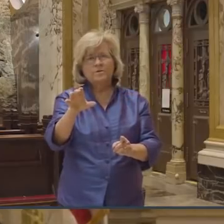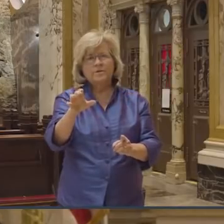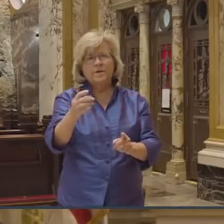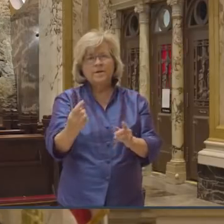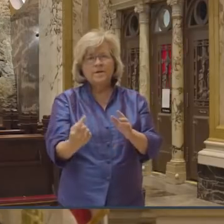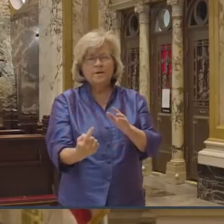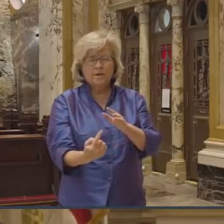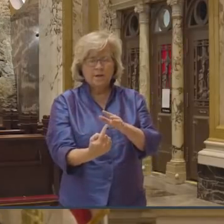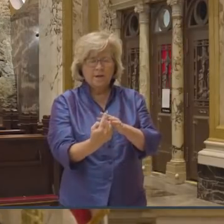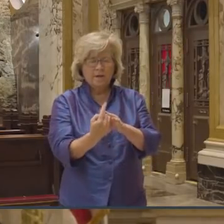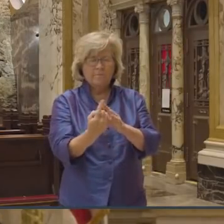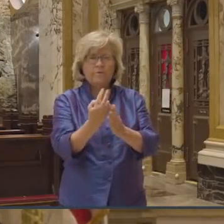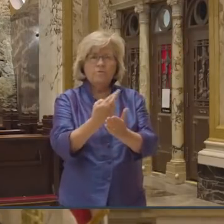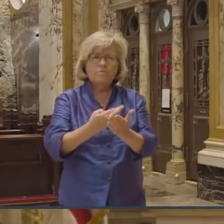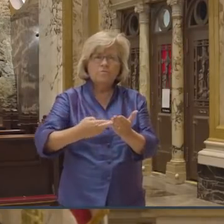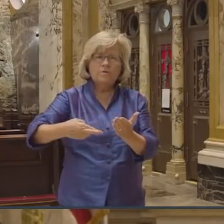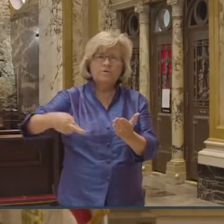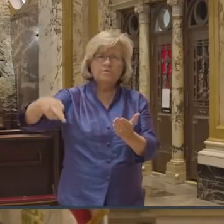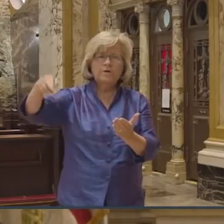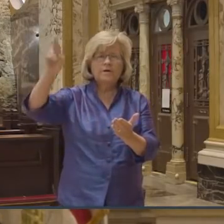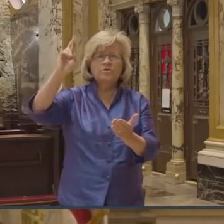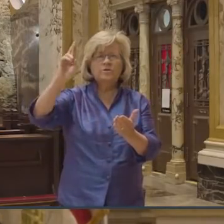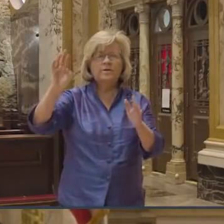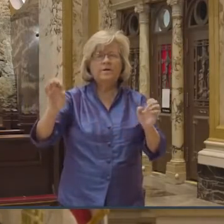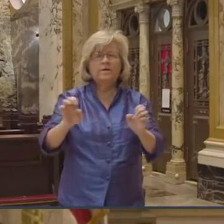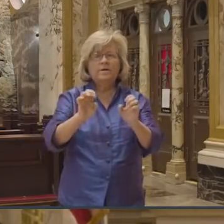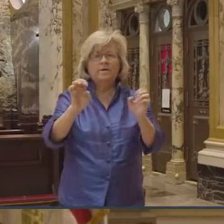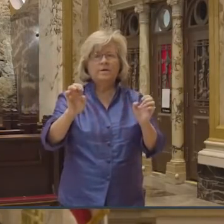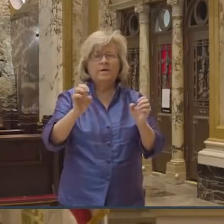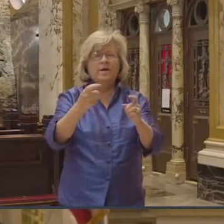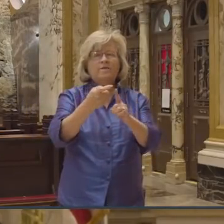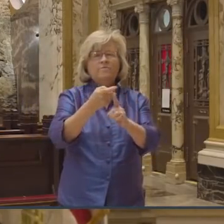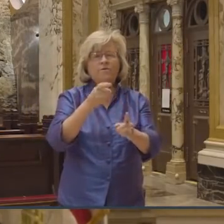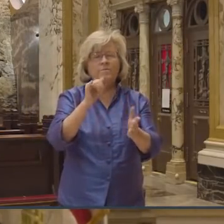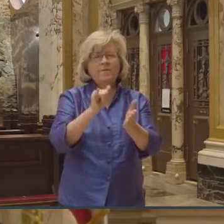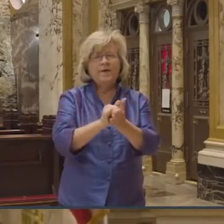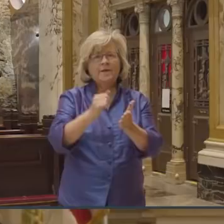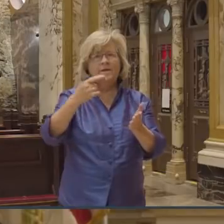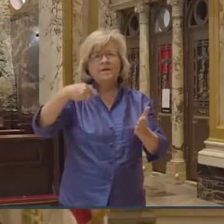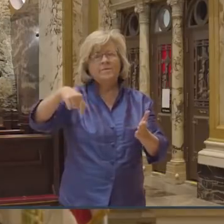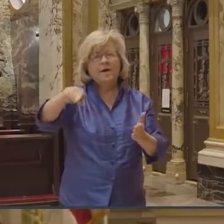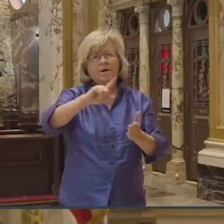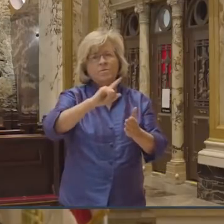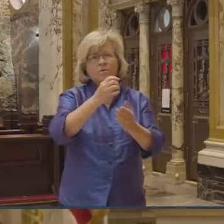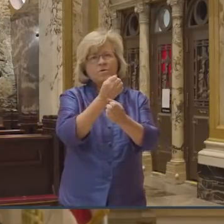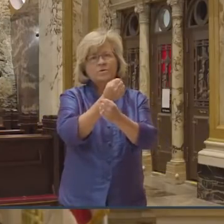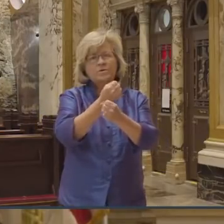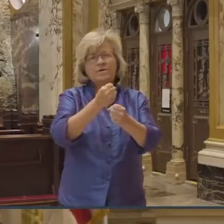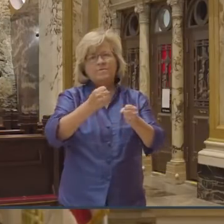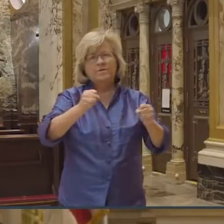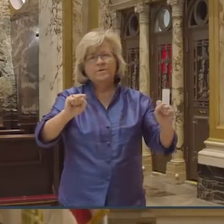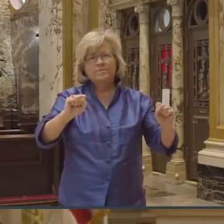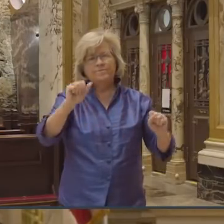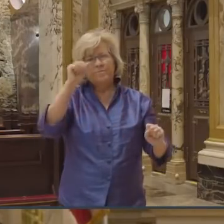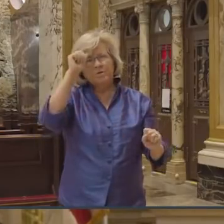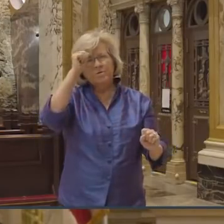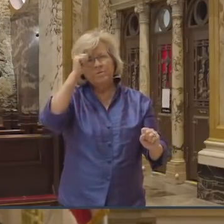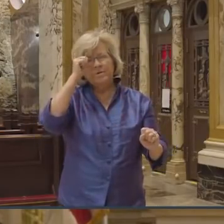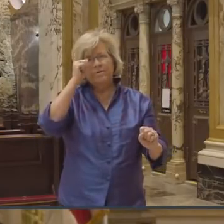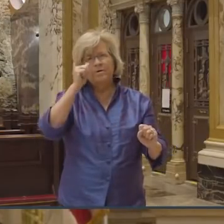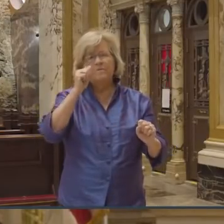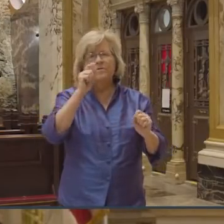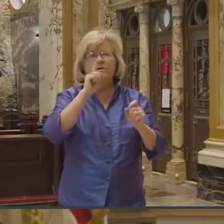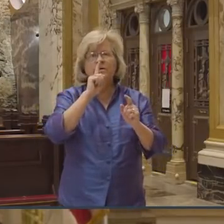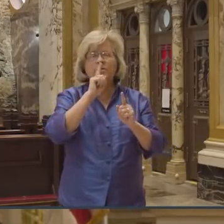came Easter, and out of that came our salvation. I'm reminded of the beautiful Serenity